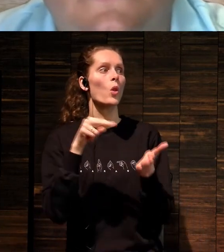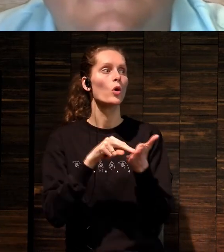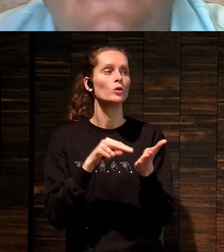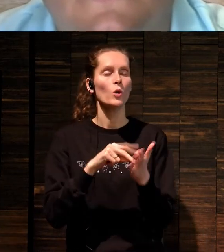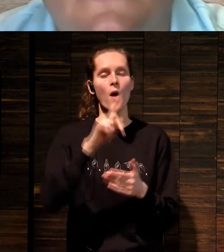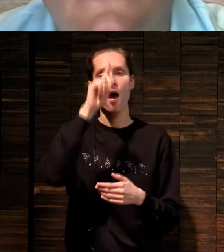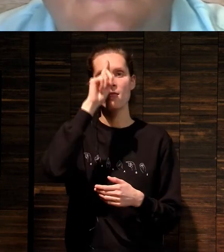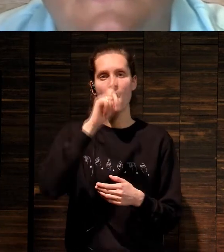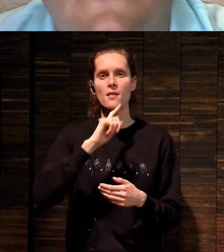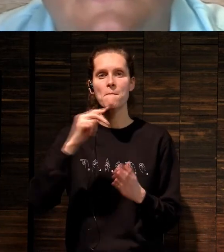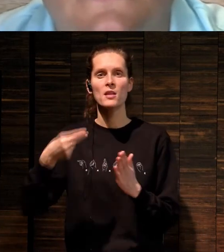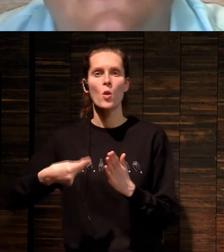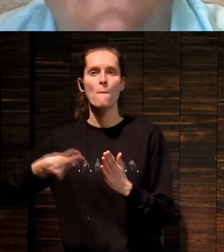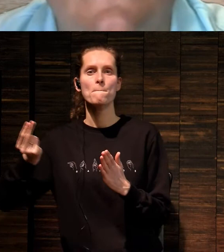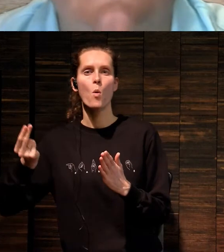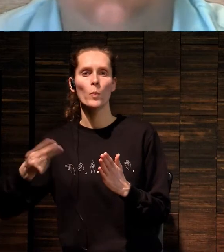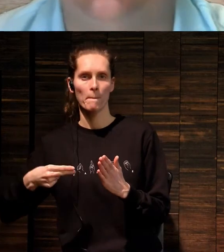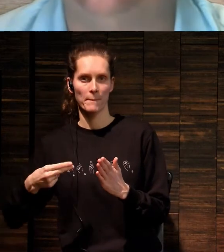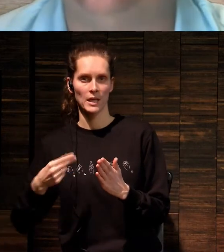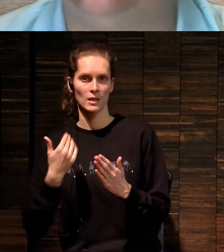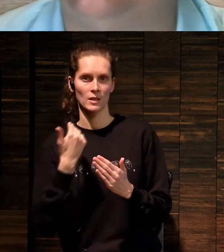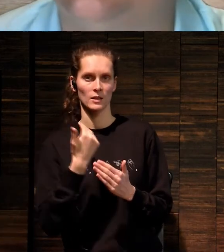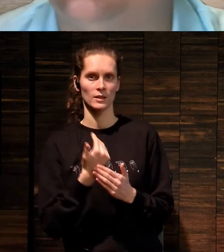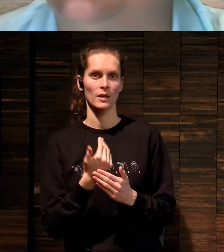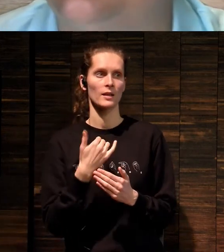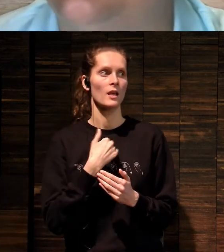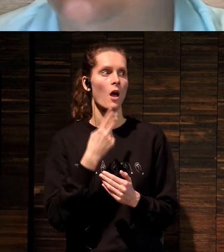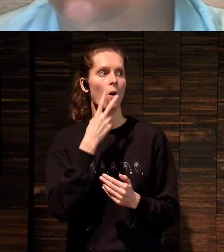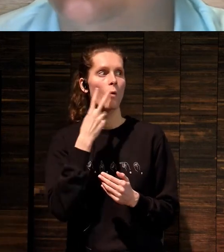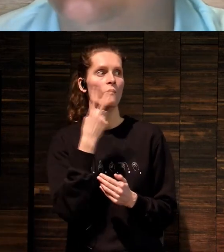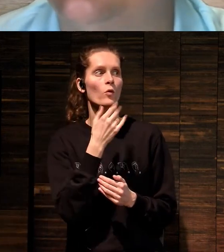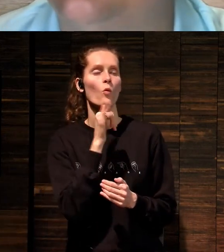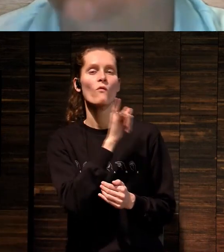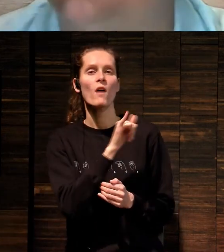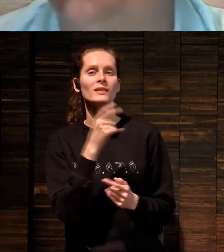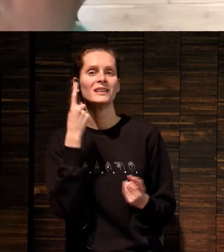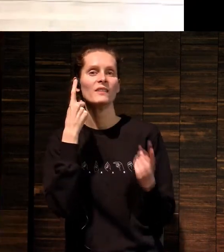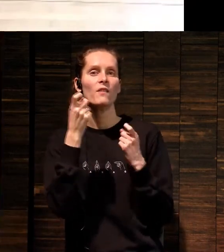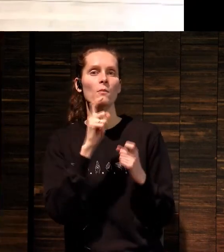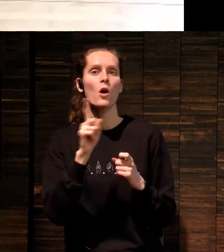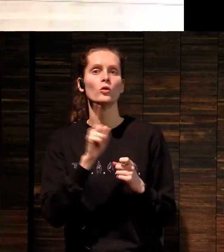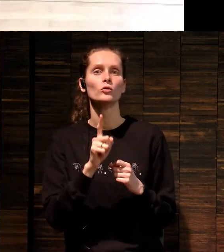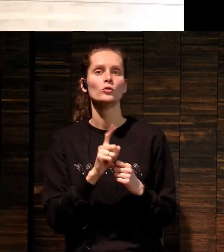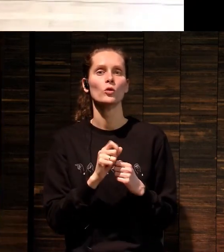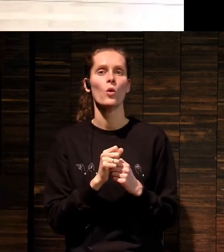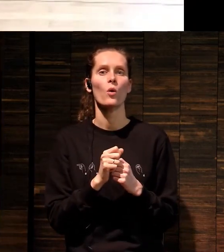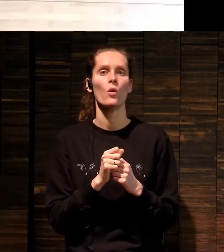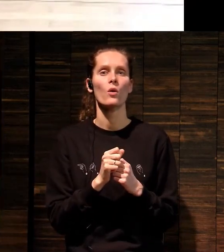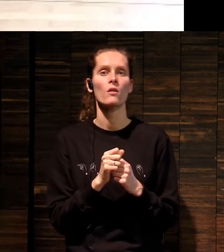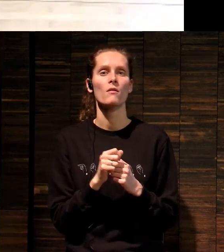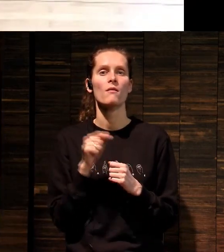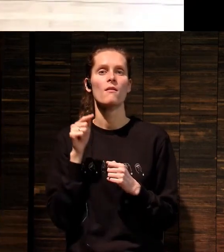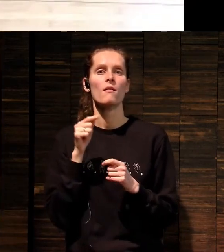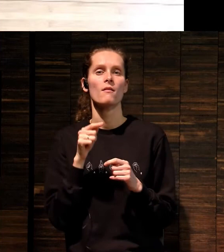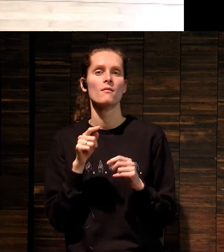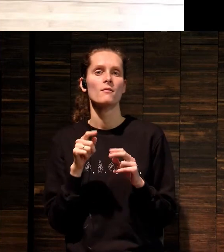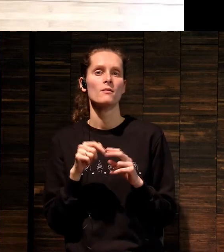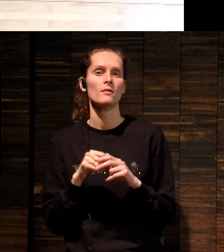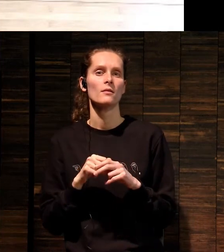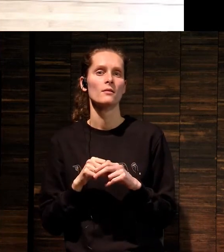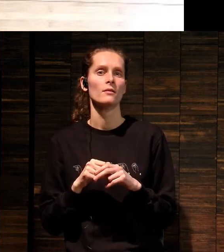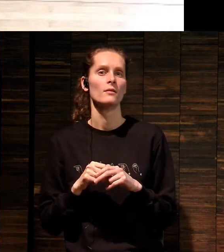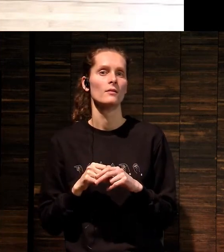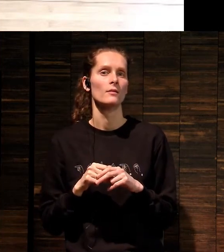the screen. Dear Matt, how much is the monthly subscription? And I also saw the information approved by